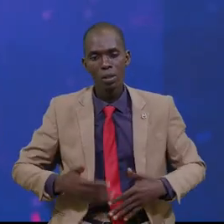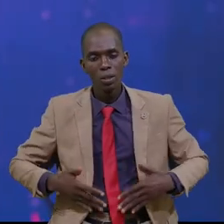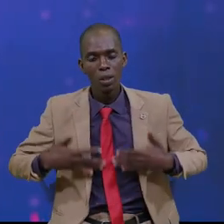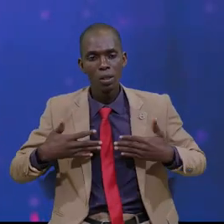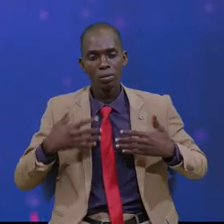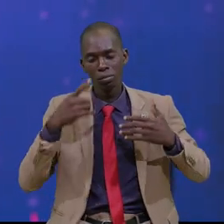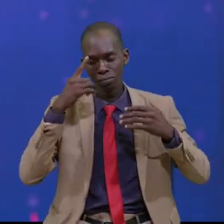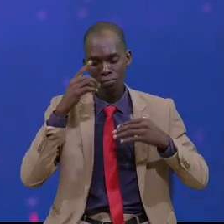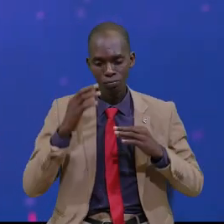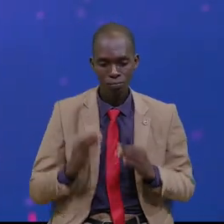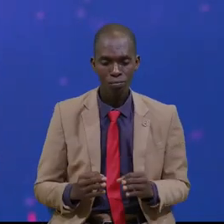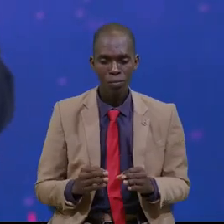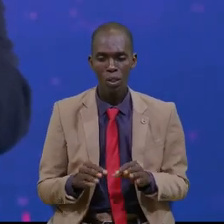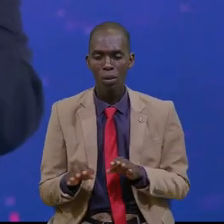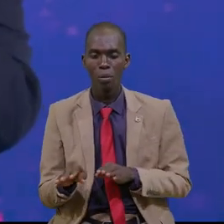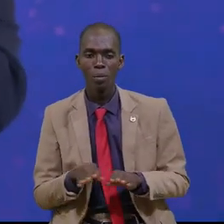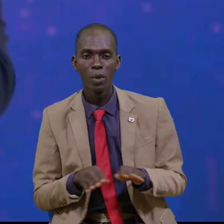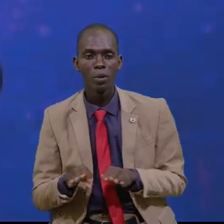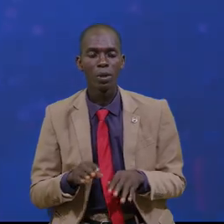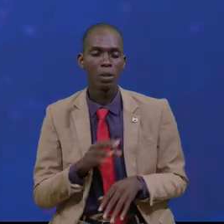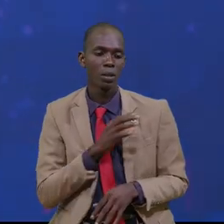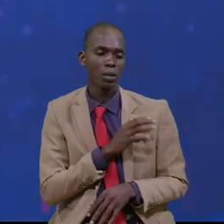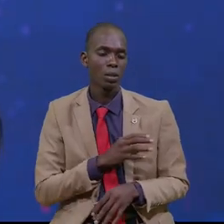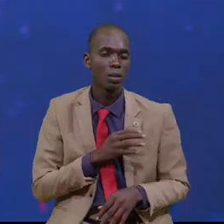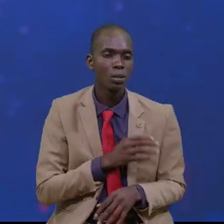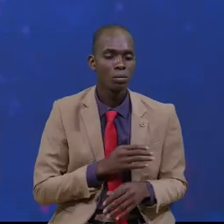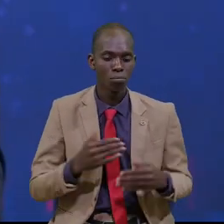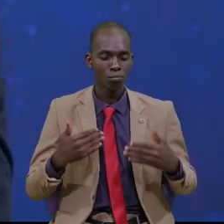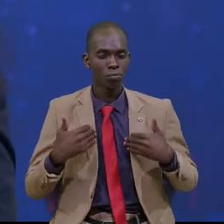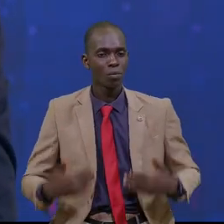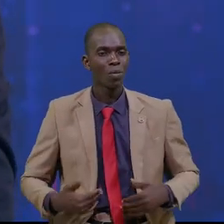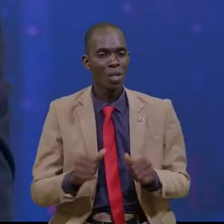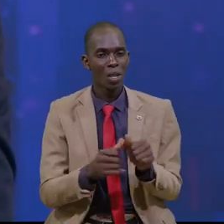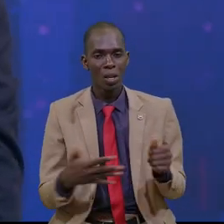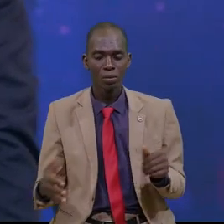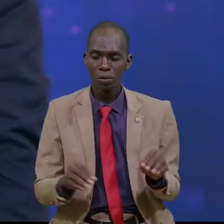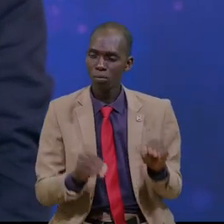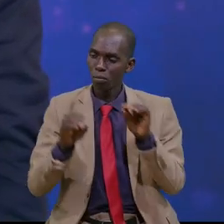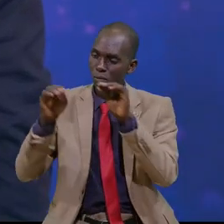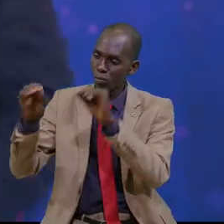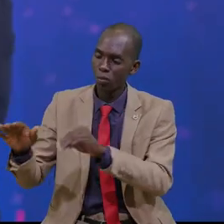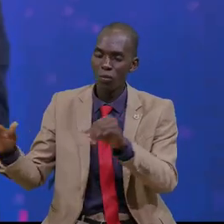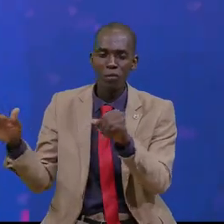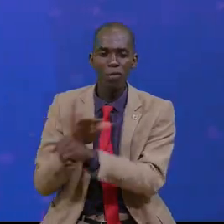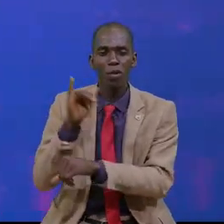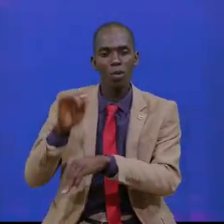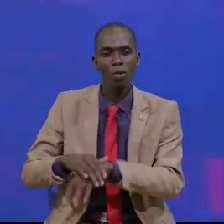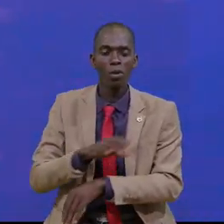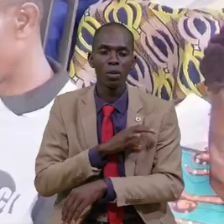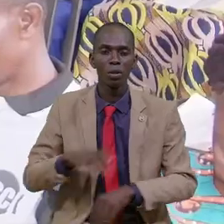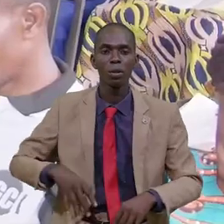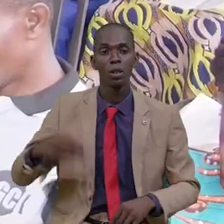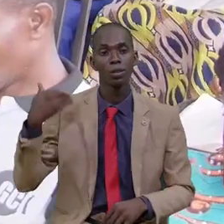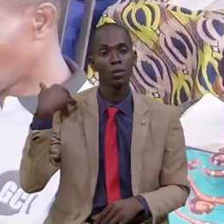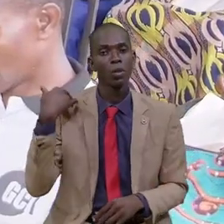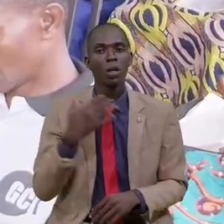decisions, our behavior, our character, our body, everything will place squarely upon his shoulder. And we say,